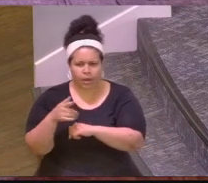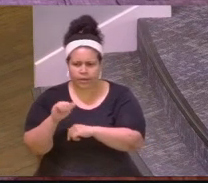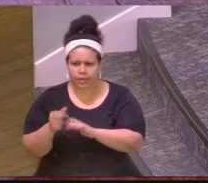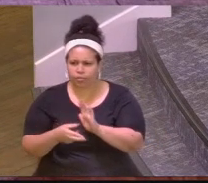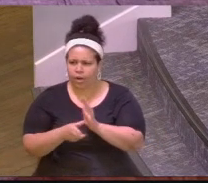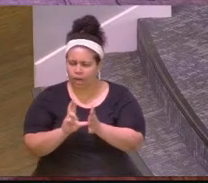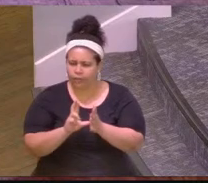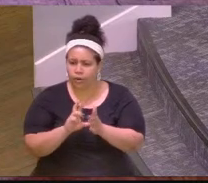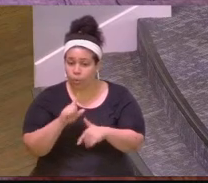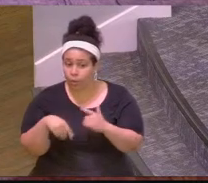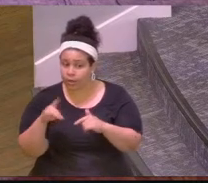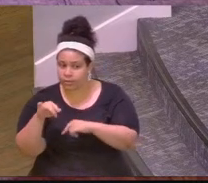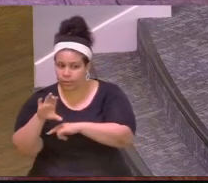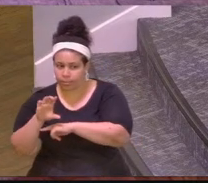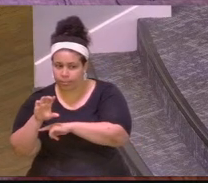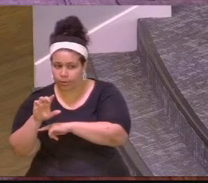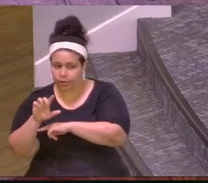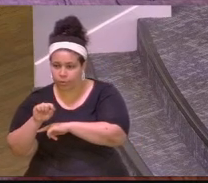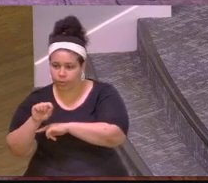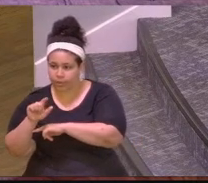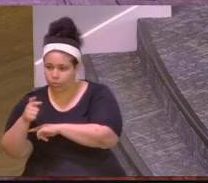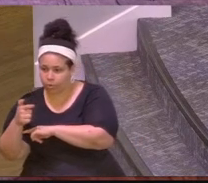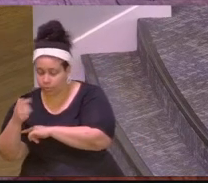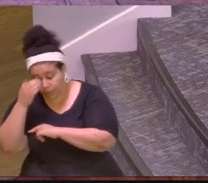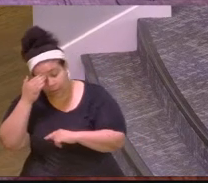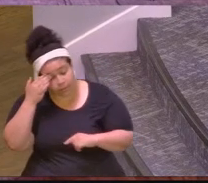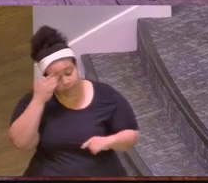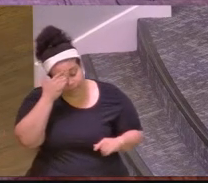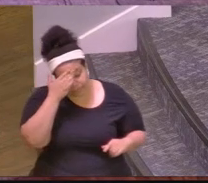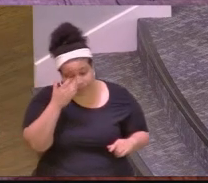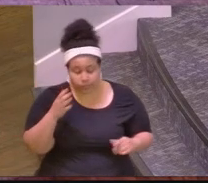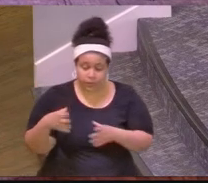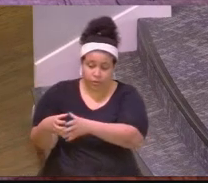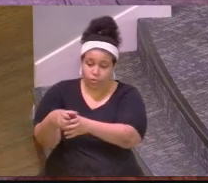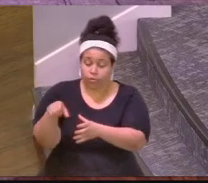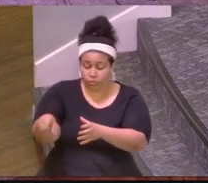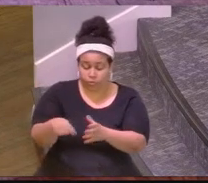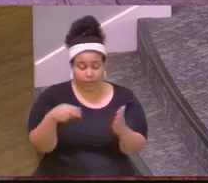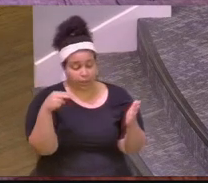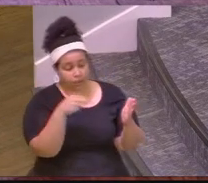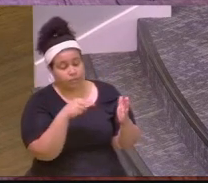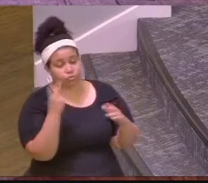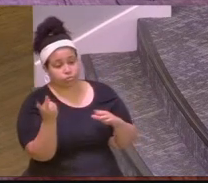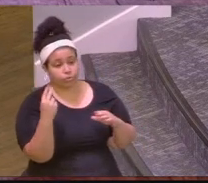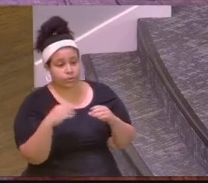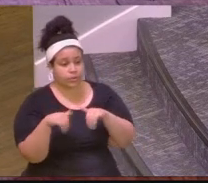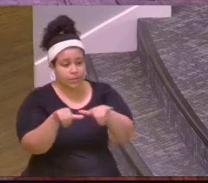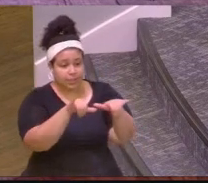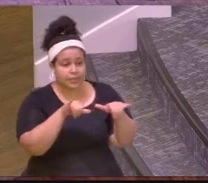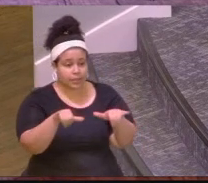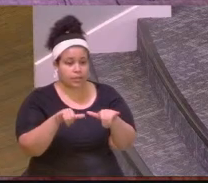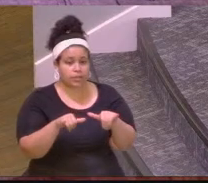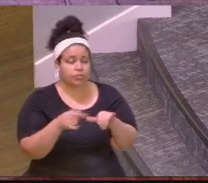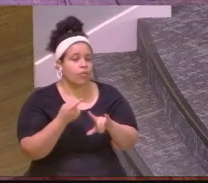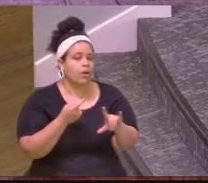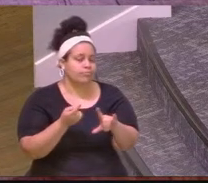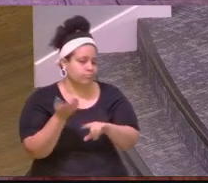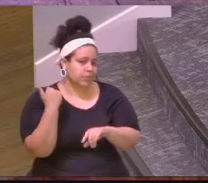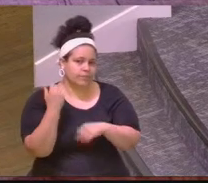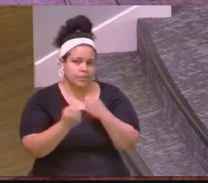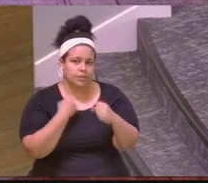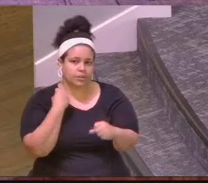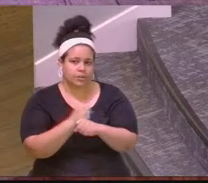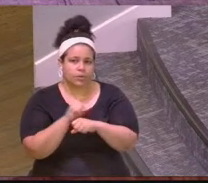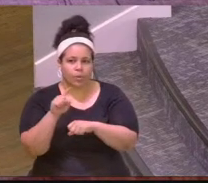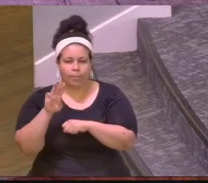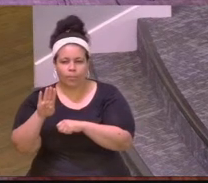of 2021. At that time, Cognia looked at two standards that were held over from the previous year, Standard